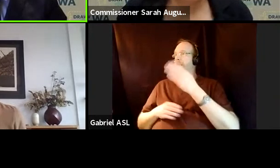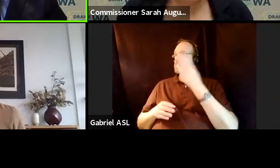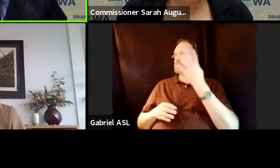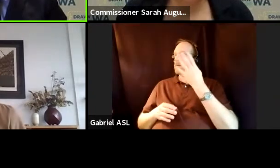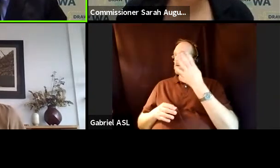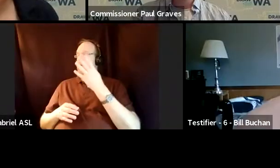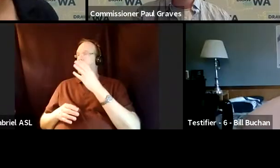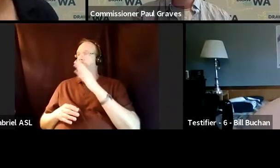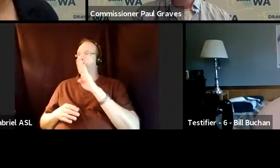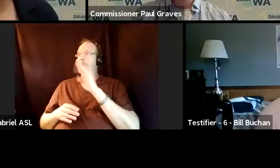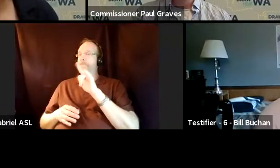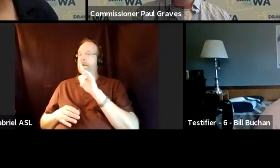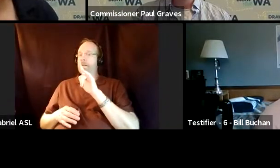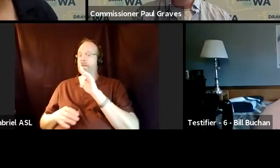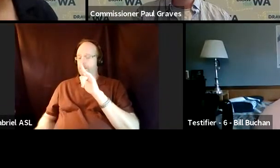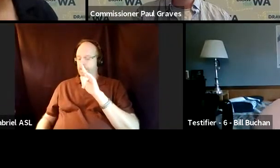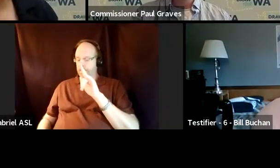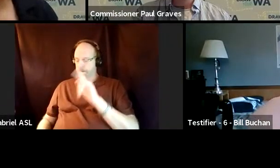begin your testimony.